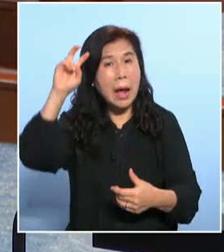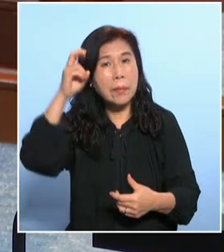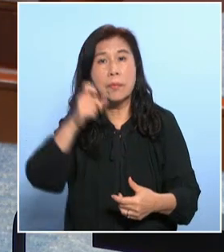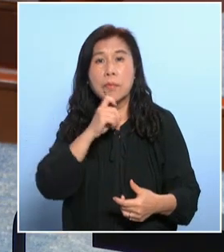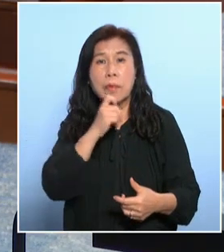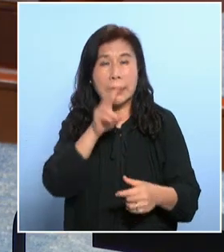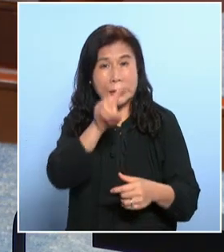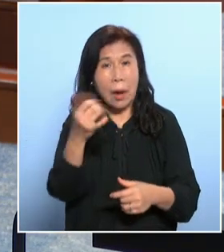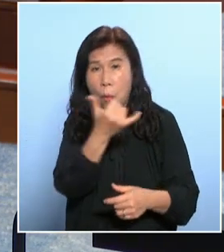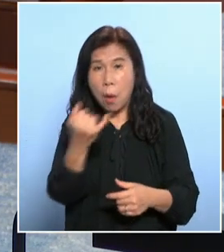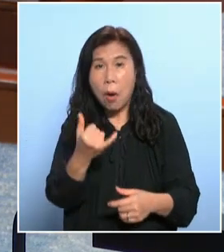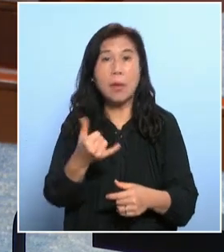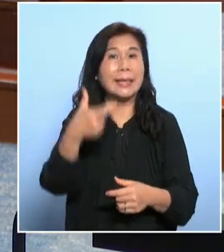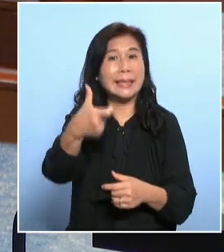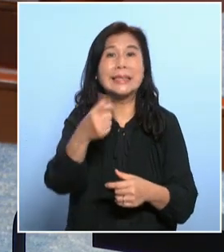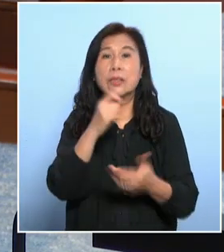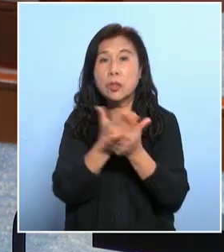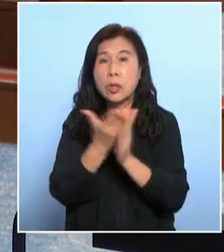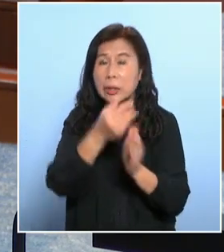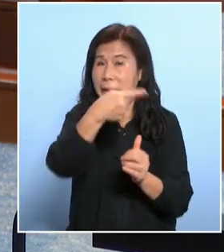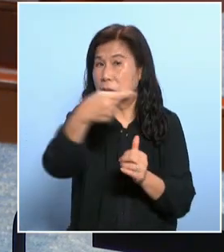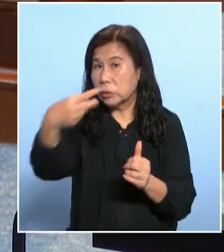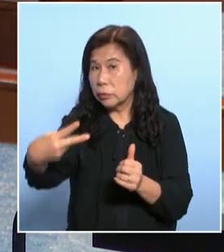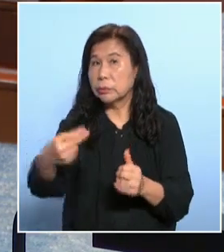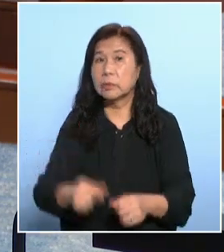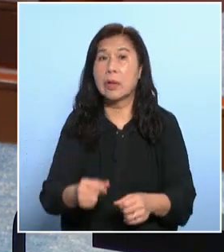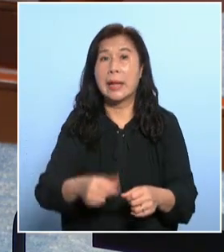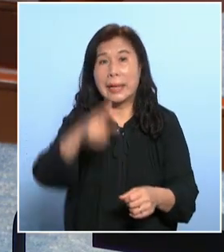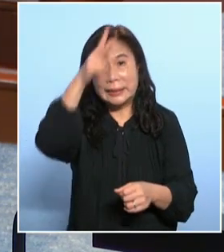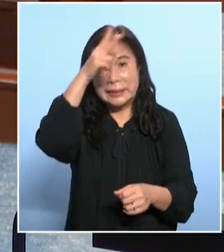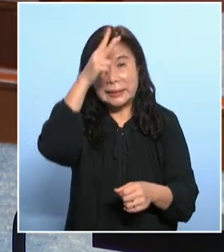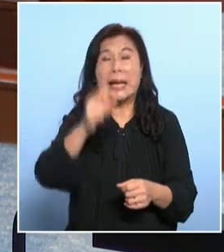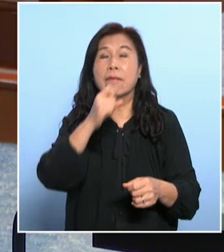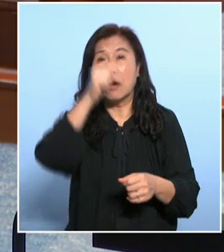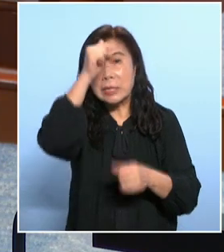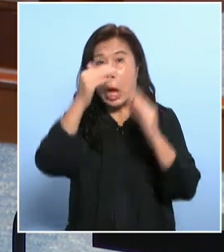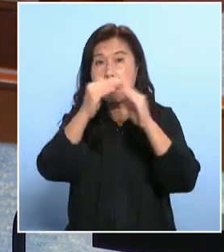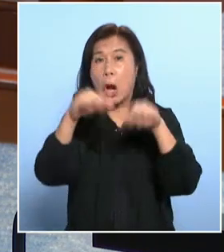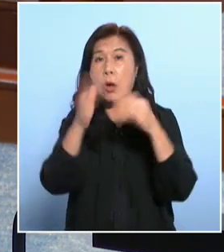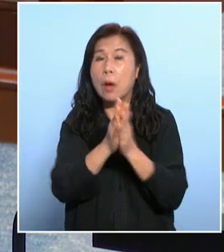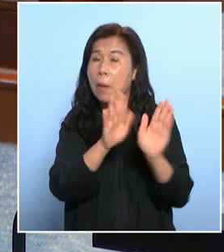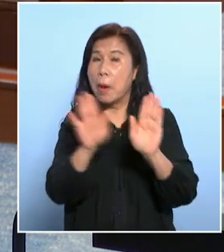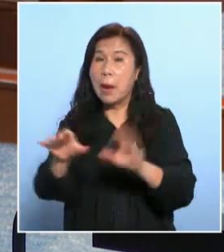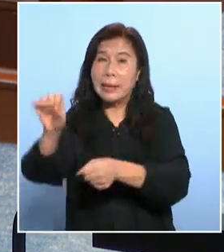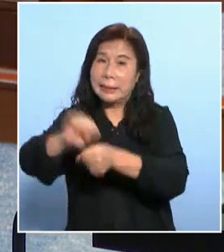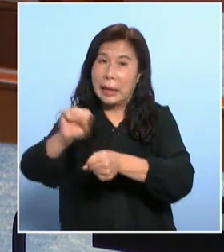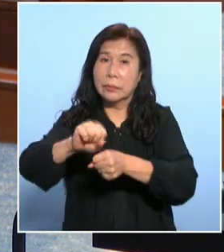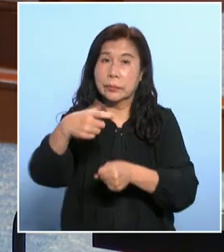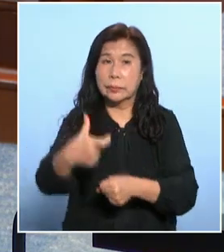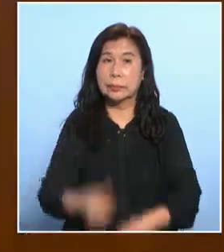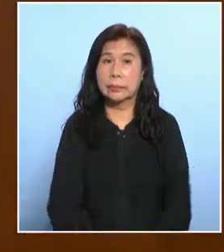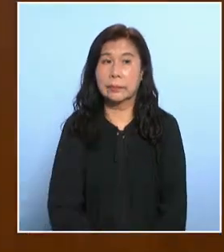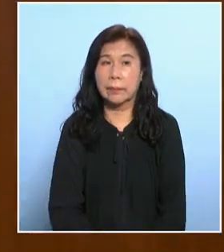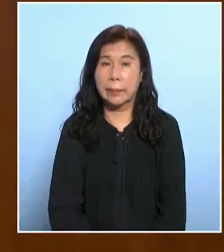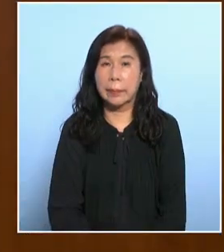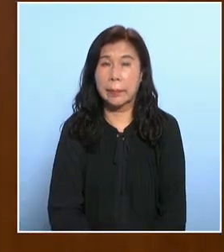health services by people who have emigrated elsewhere. I think that the administration should review